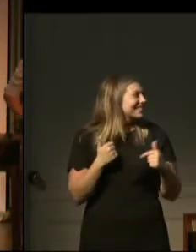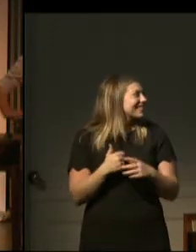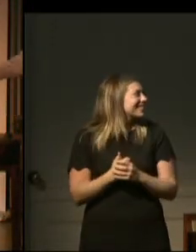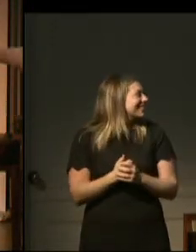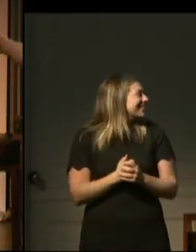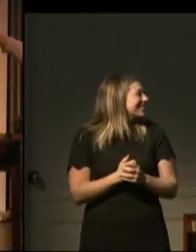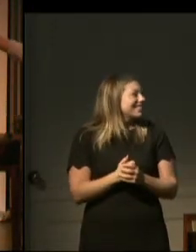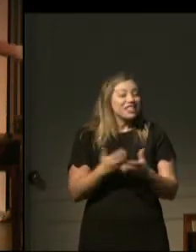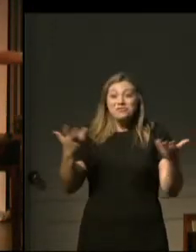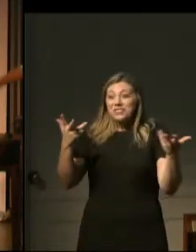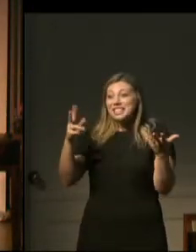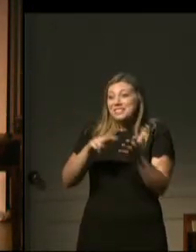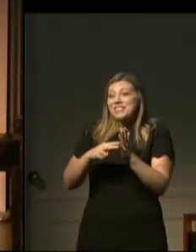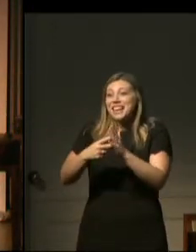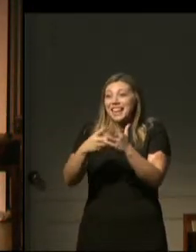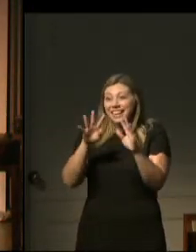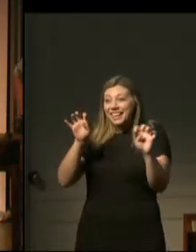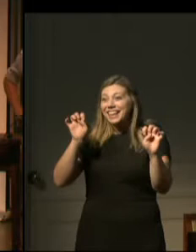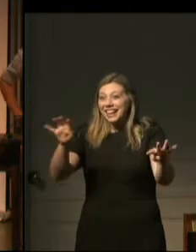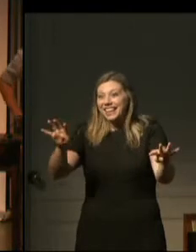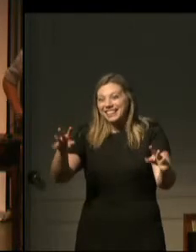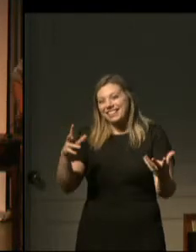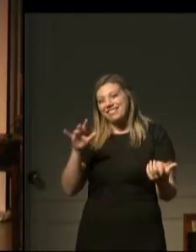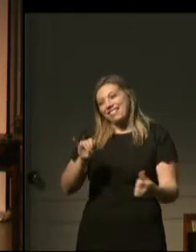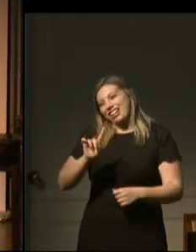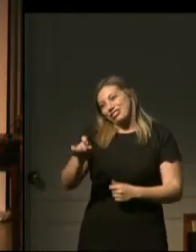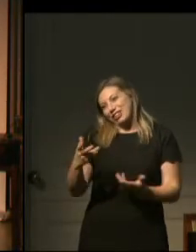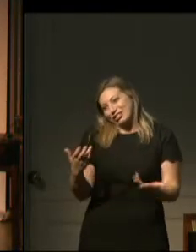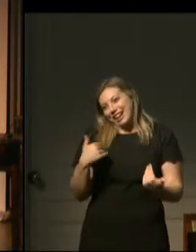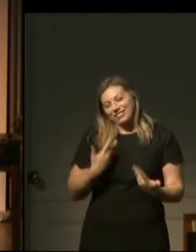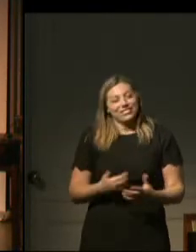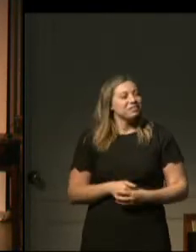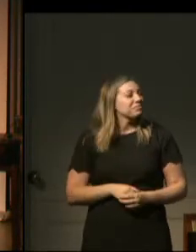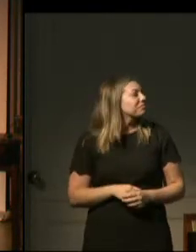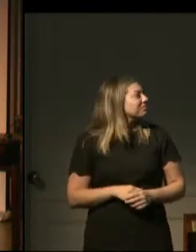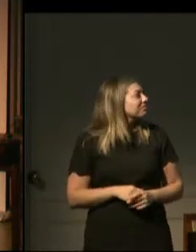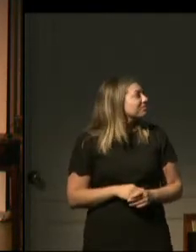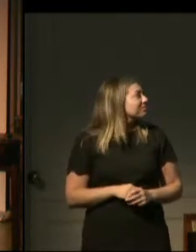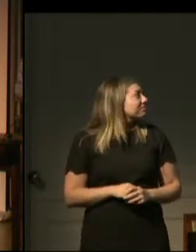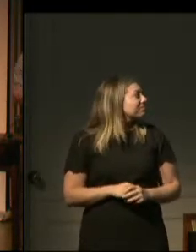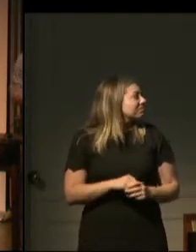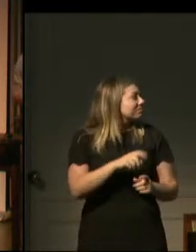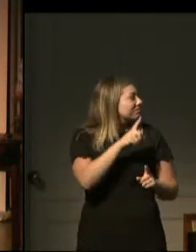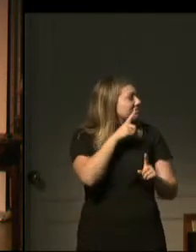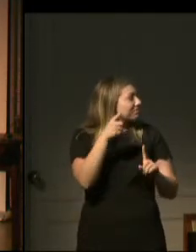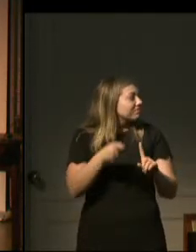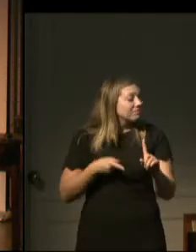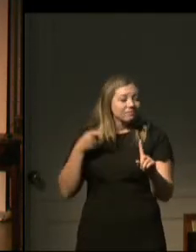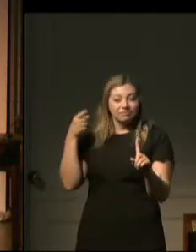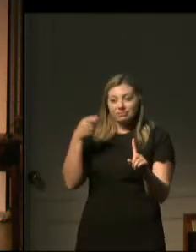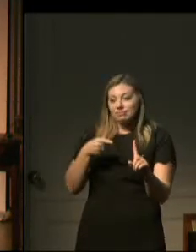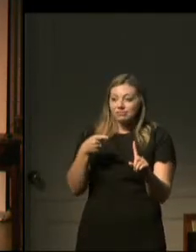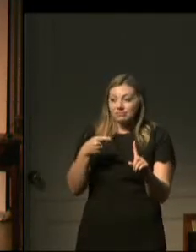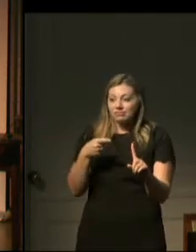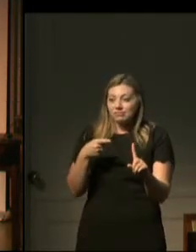So what does it all mean? That's the question here. And what it really comes down to is